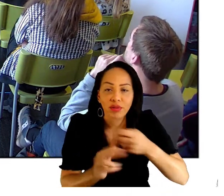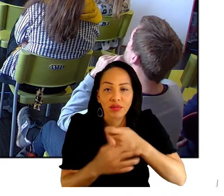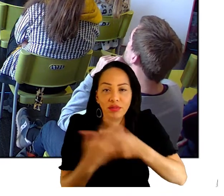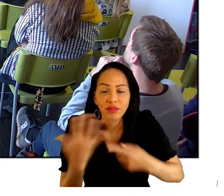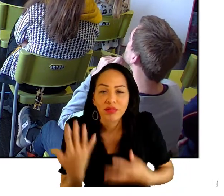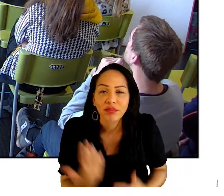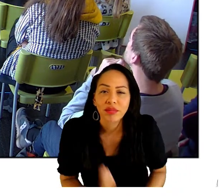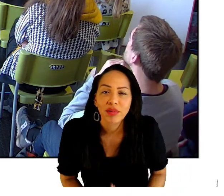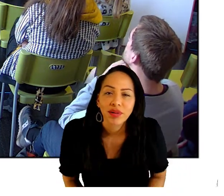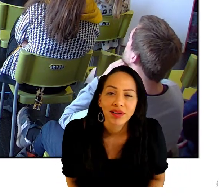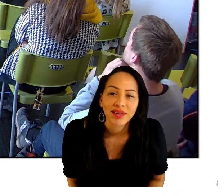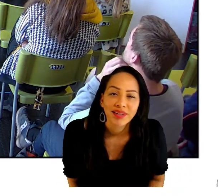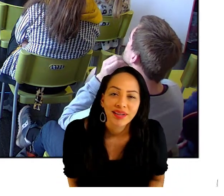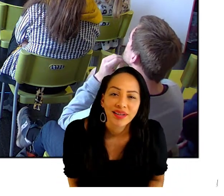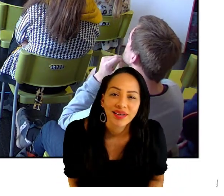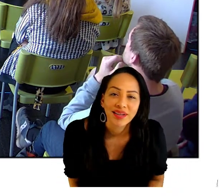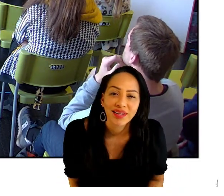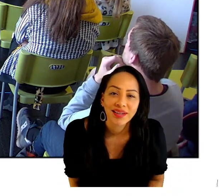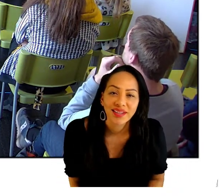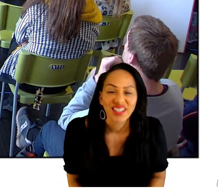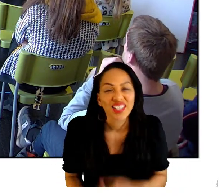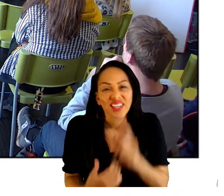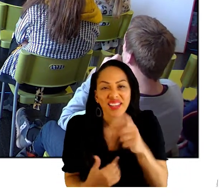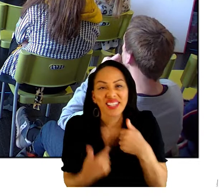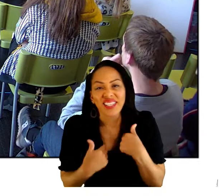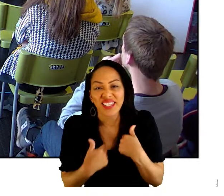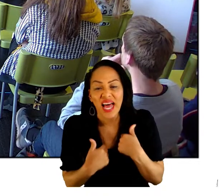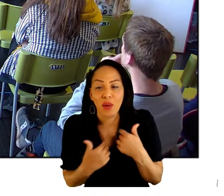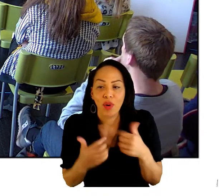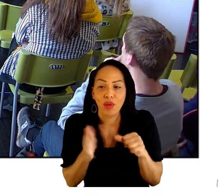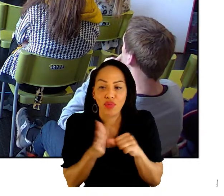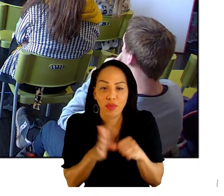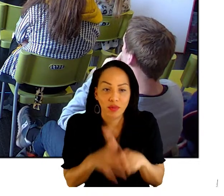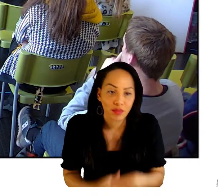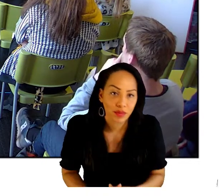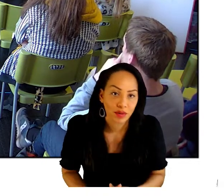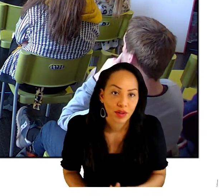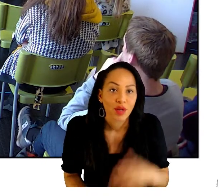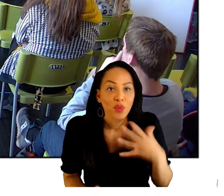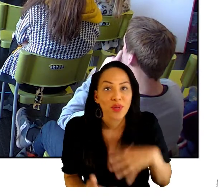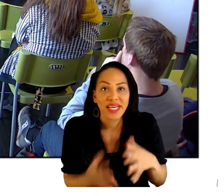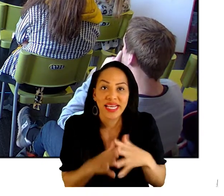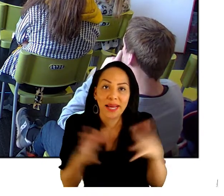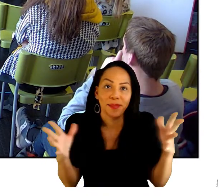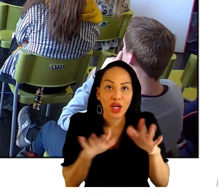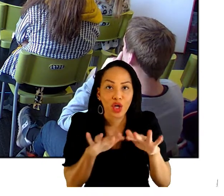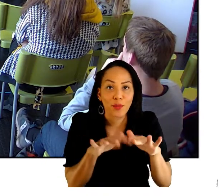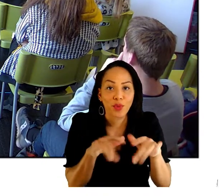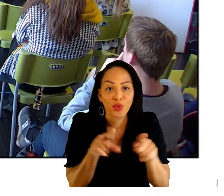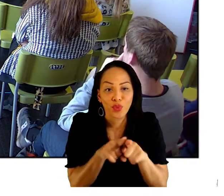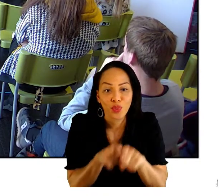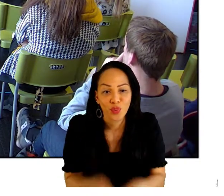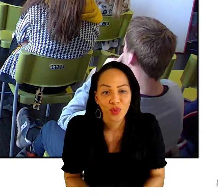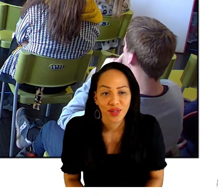theatres. That's our problem. Better costumes and bigger computers. Yeah.